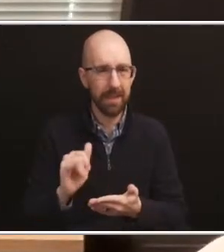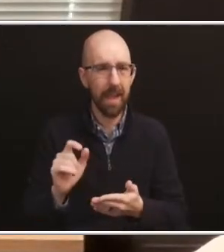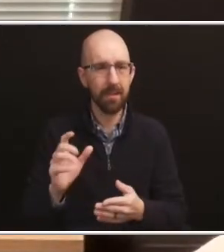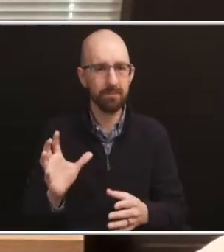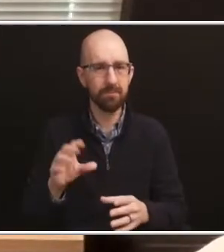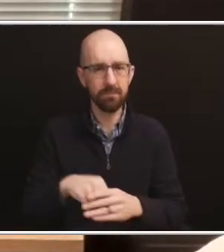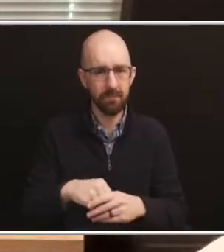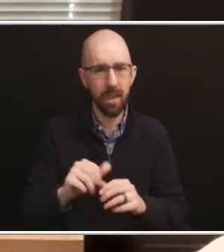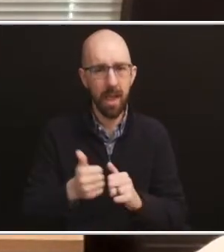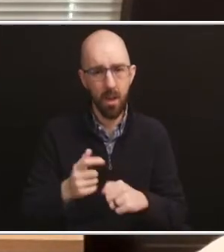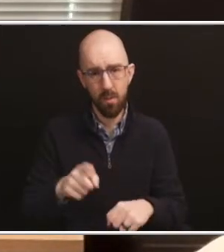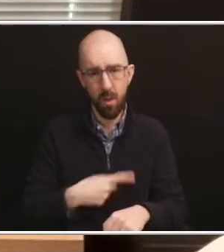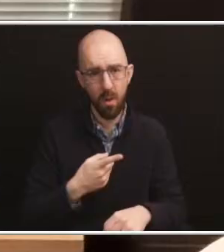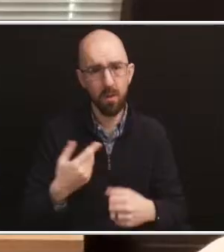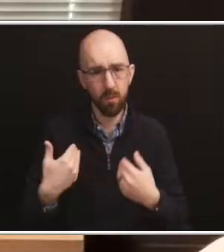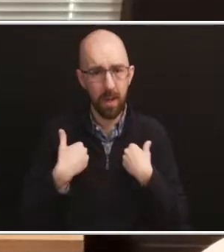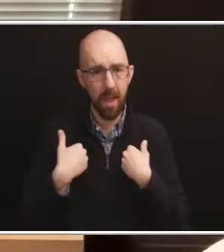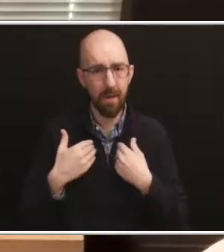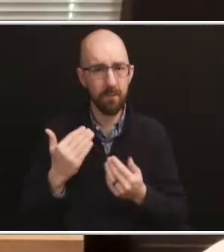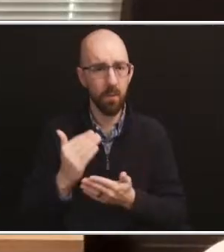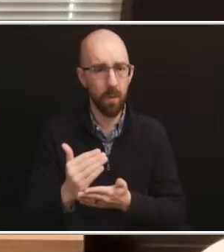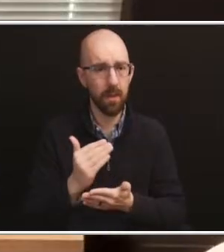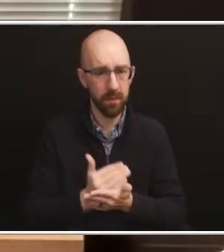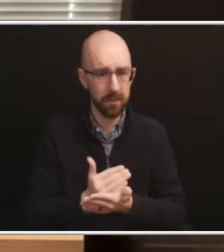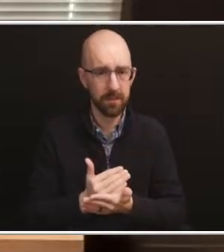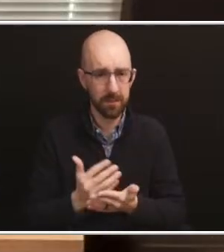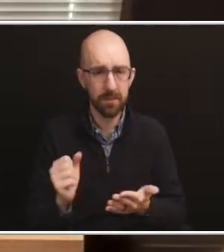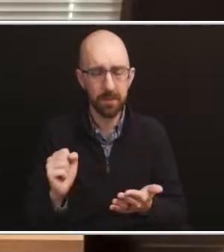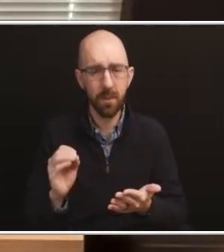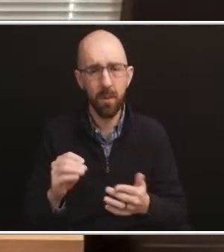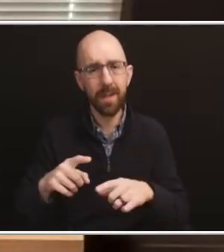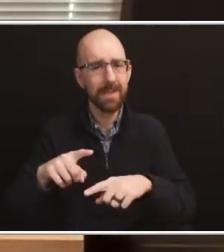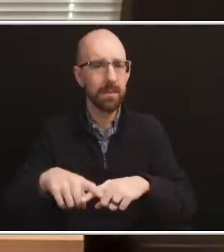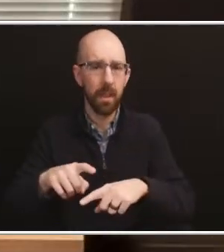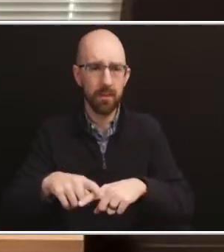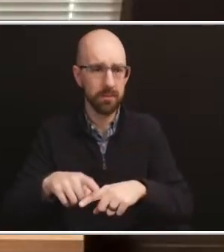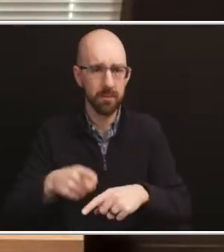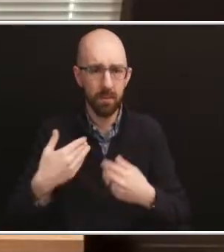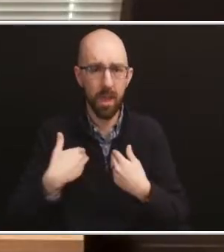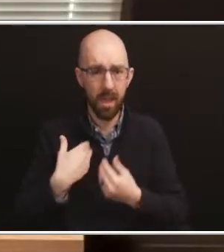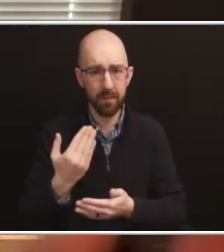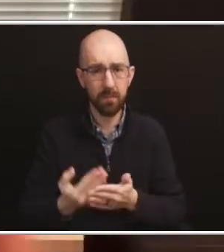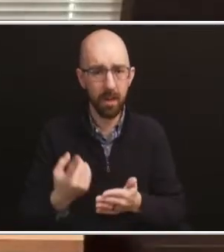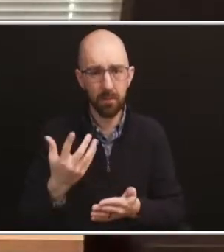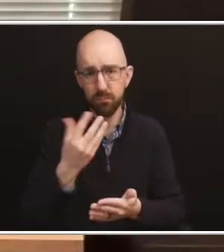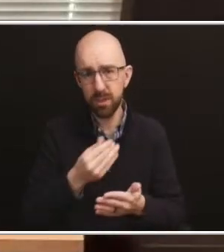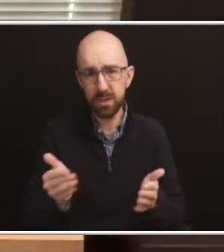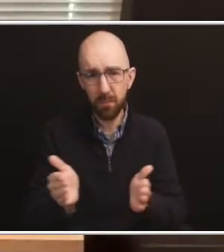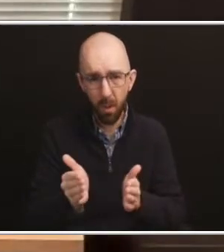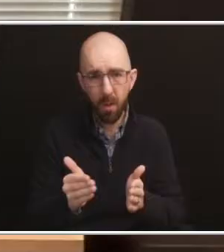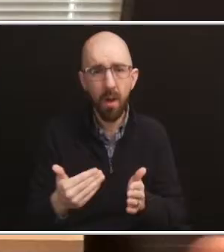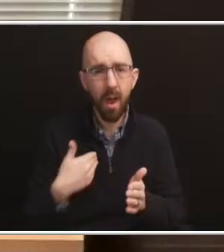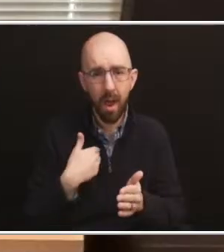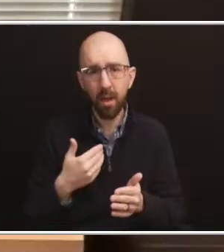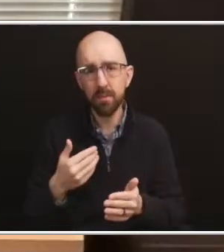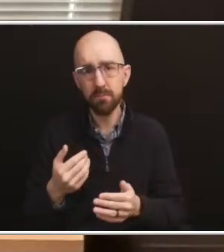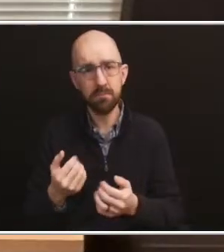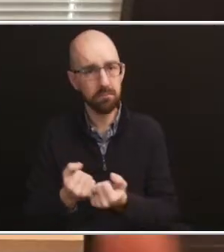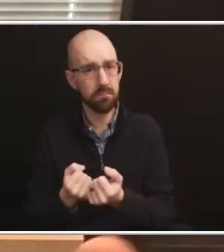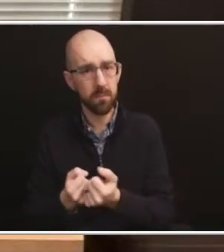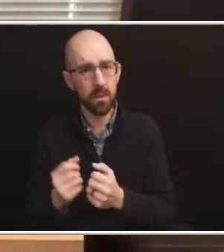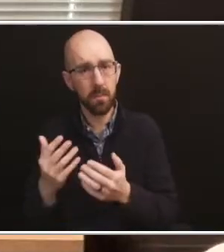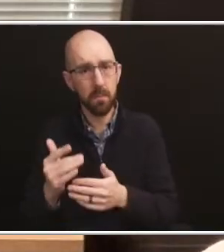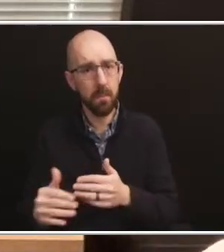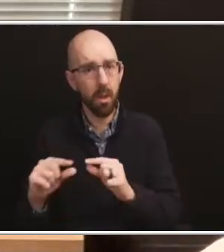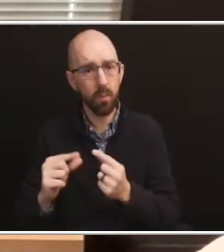into how long we have on the waiting list. And so it depends. If you have someone who's relatively small that has a favorable blood group that has no antibodies,